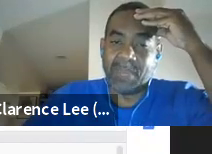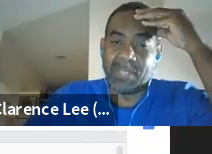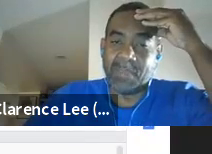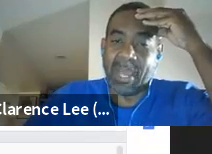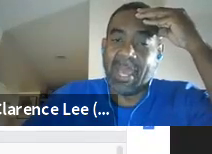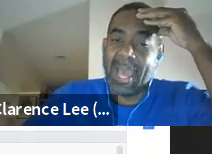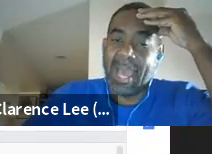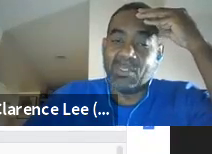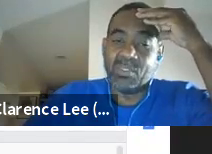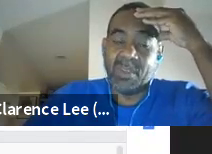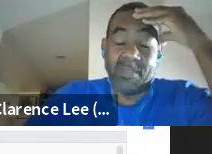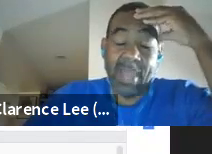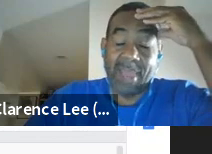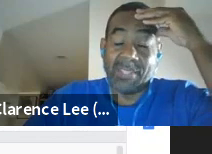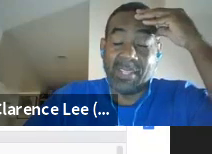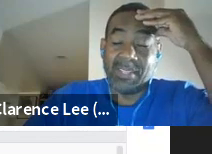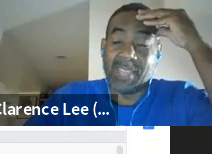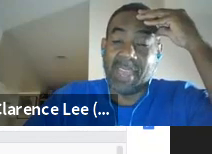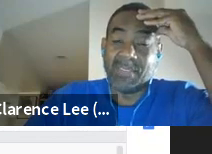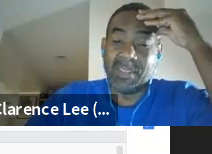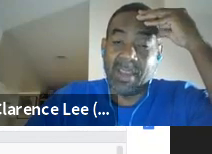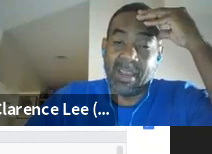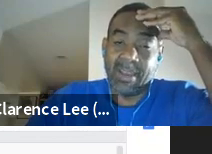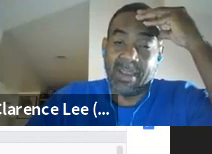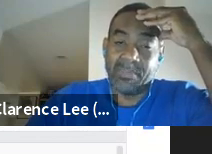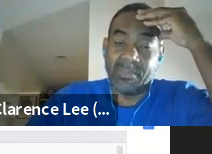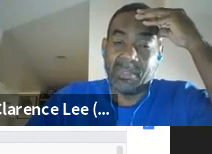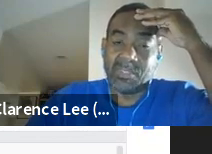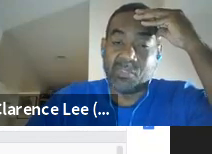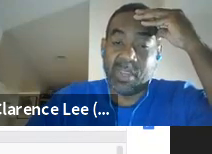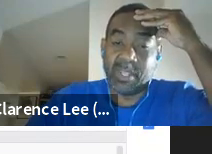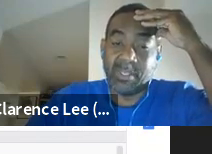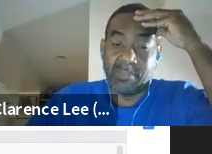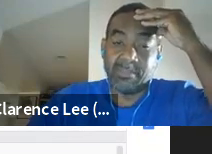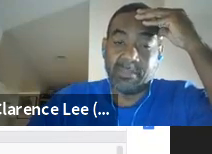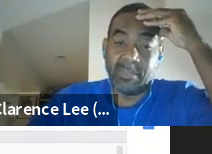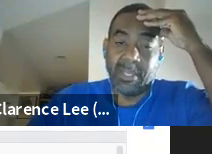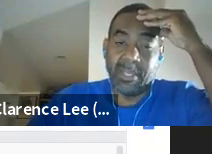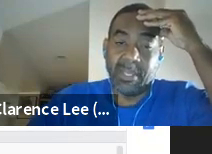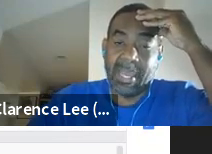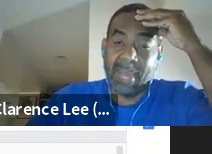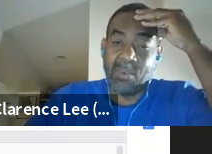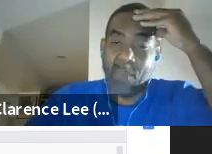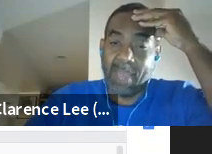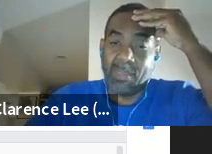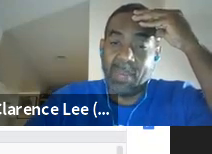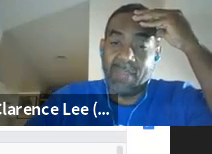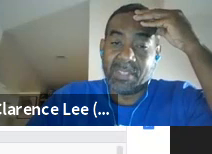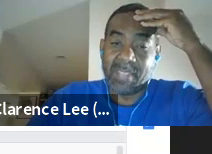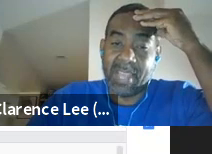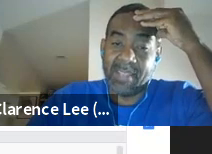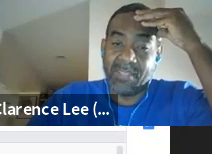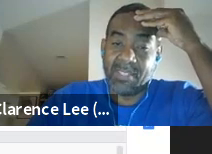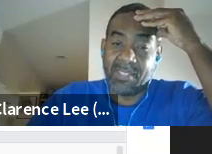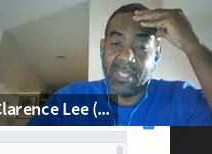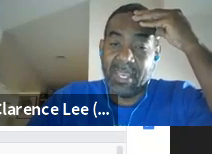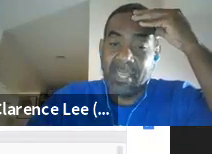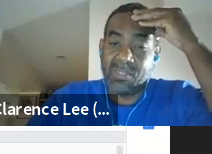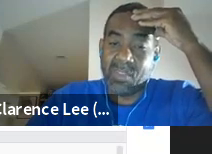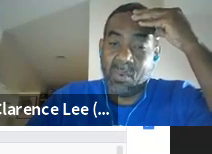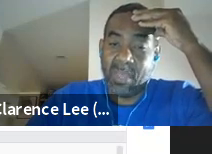that much. But I know Ivy City is is struggling, and I don't know why they were never assigned to Ivy